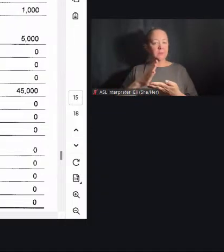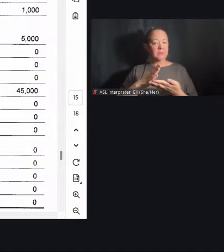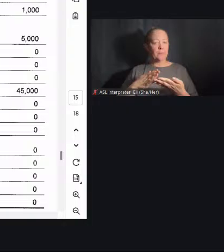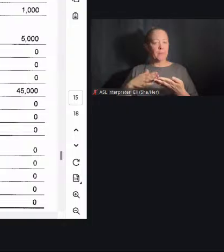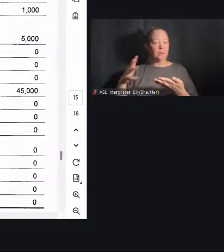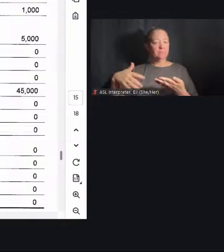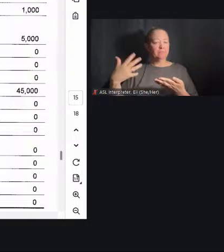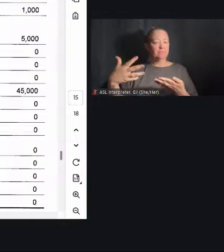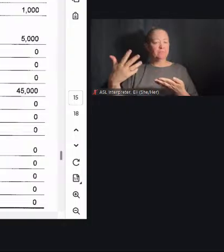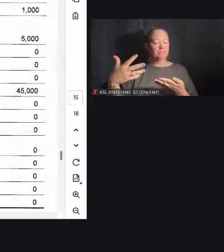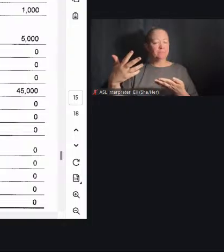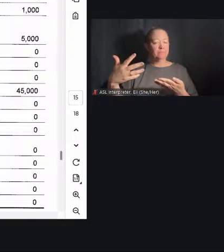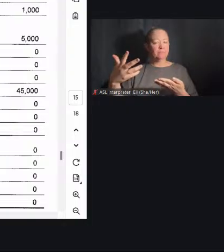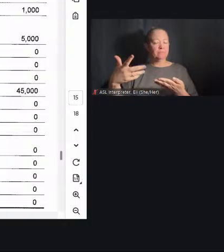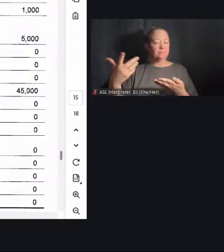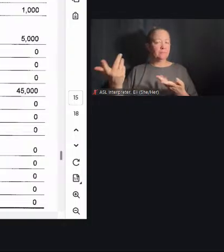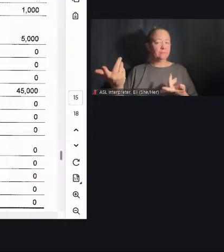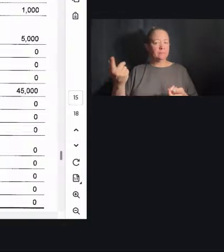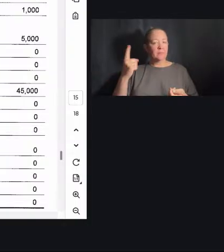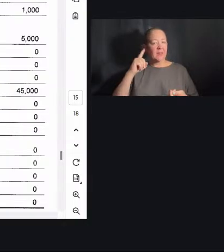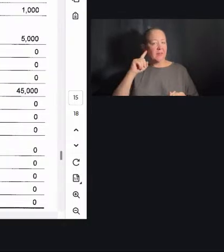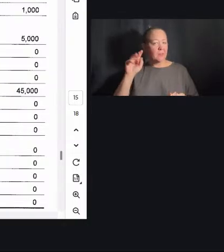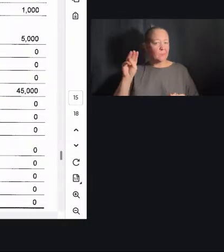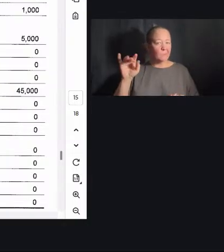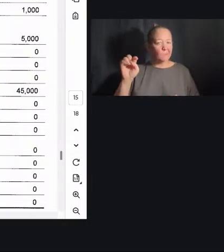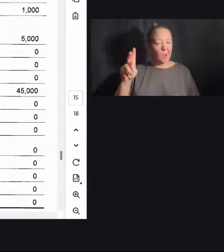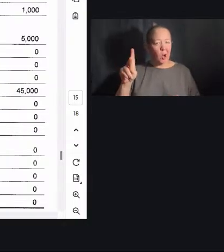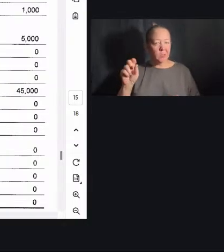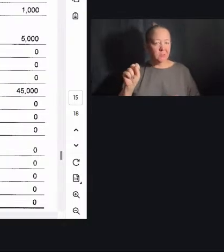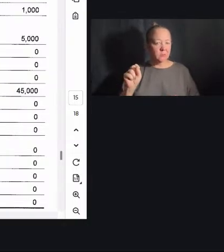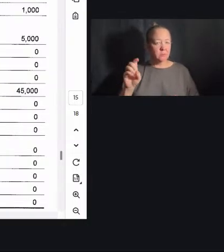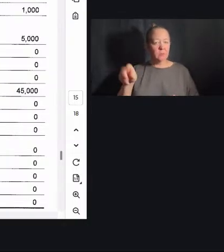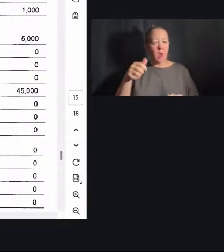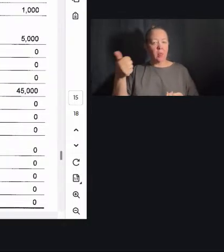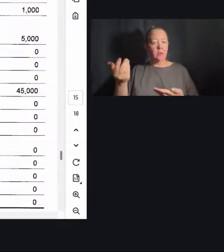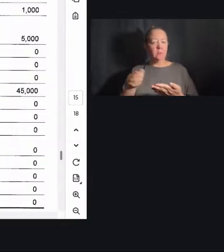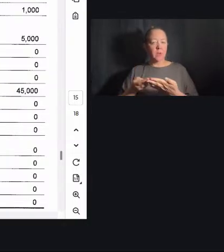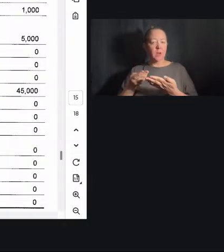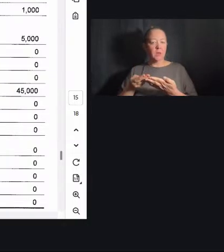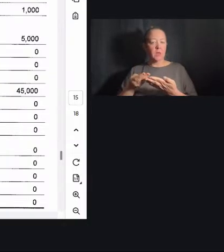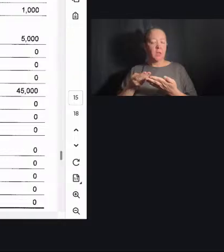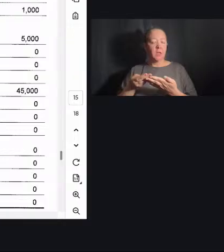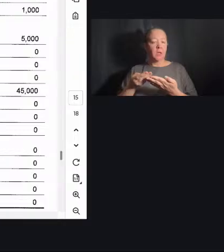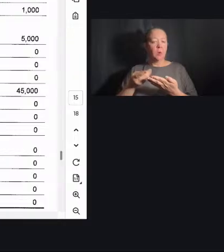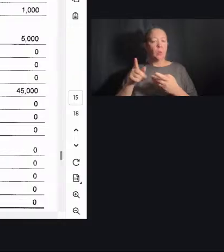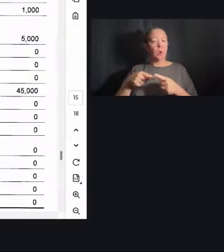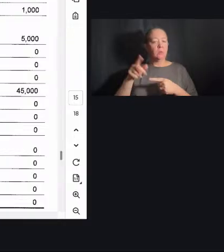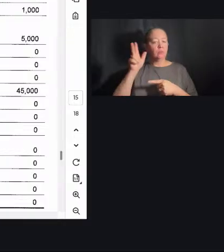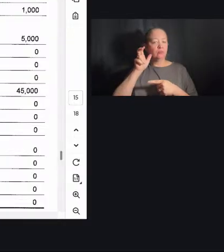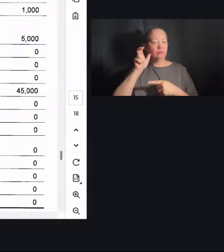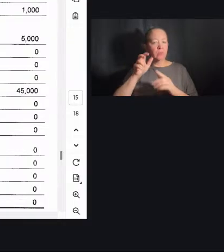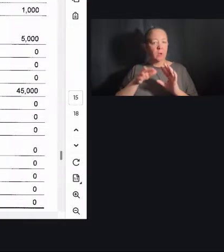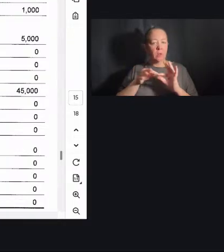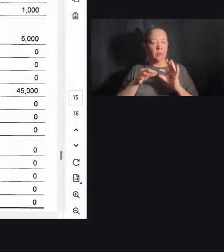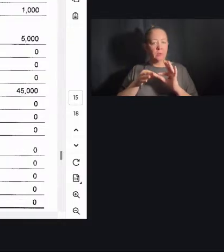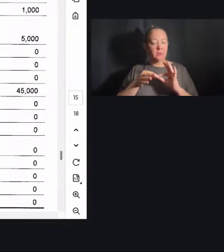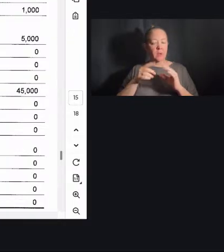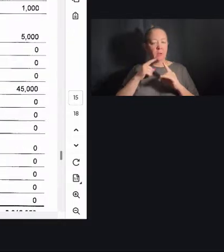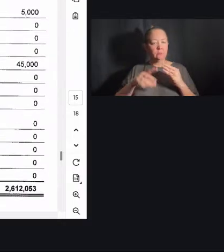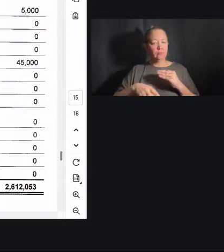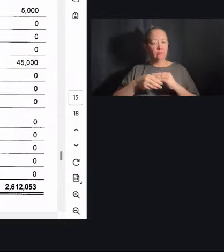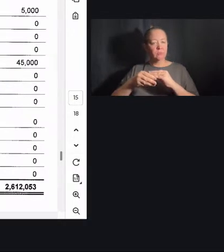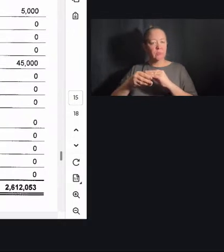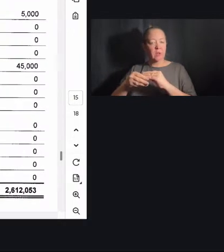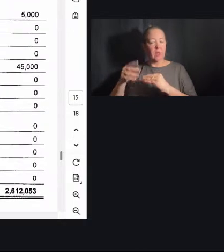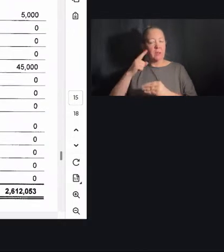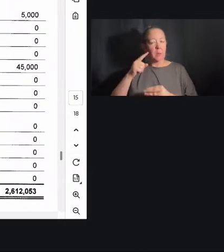I guess, earmarks or other monies. I mean, when we were hearing the comments, I added it up. I believe we've brought in the past couple of years about $3